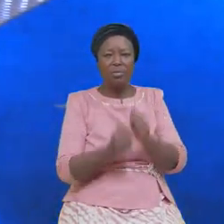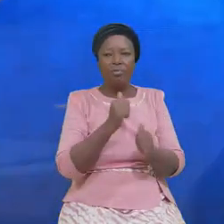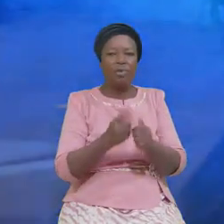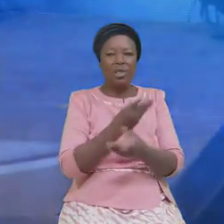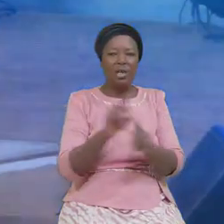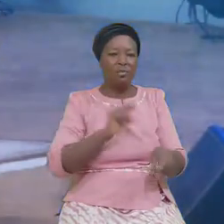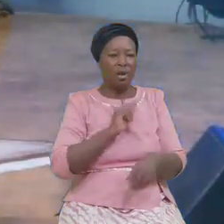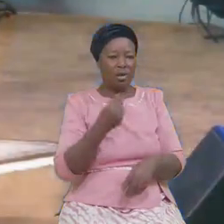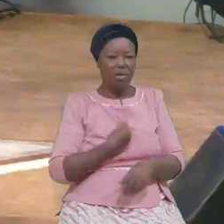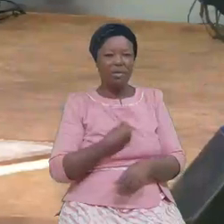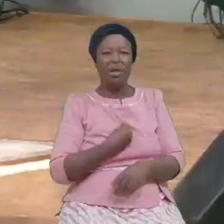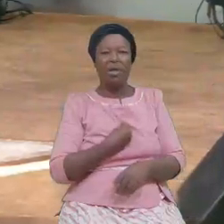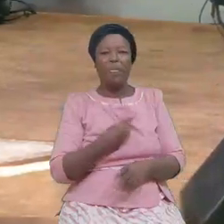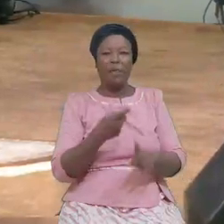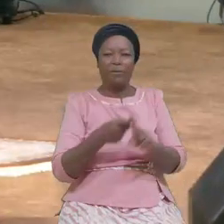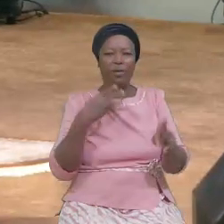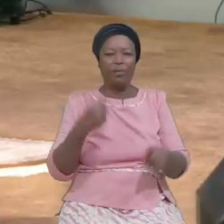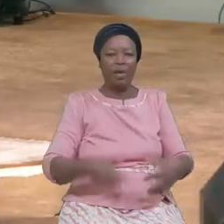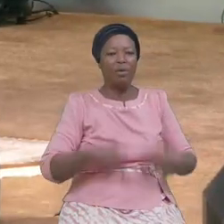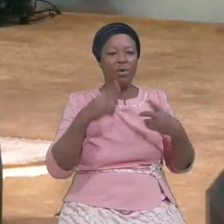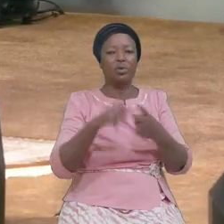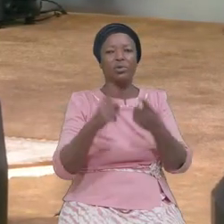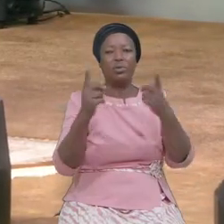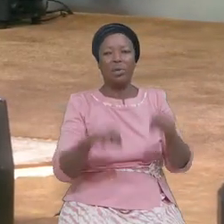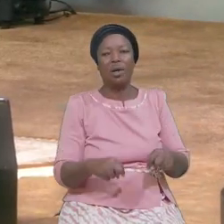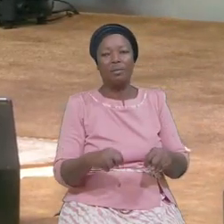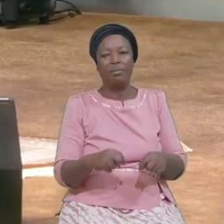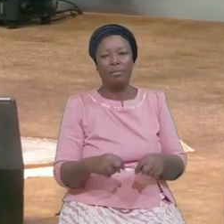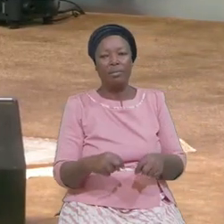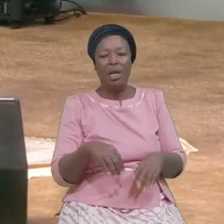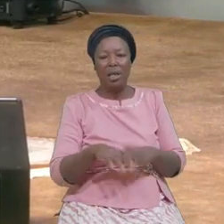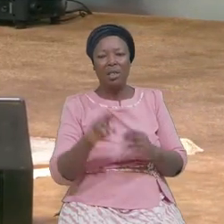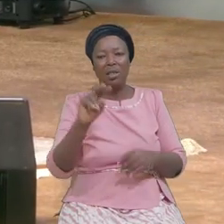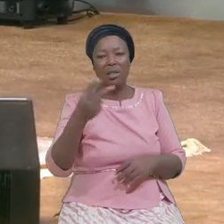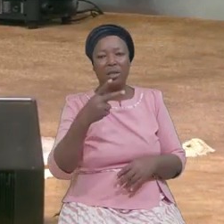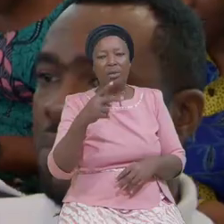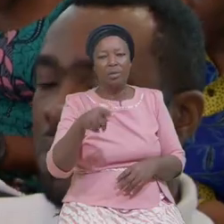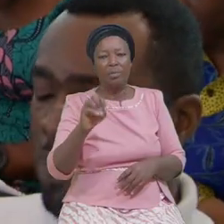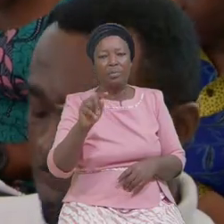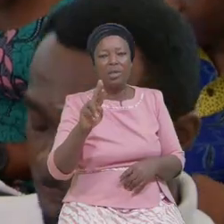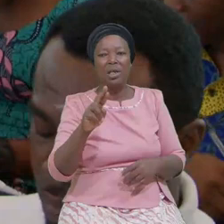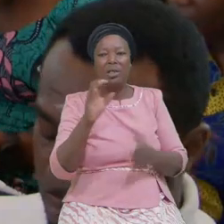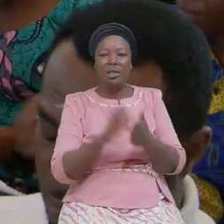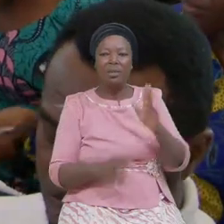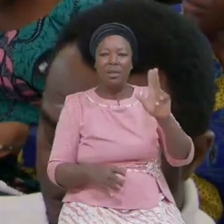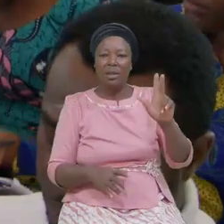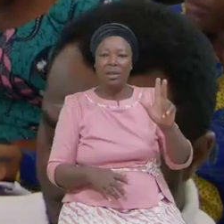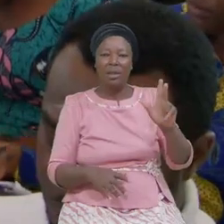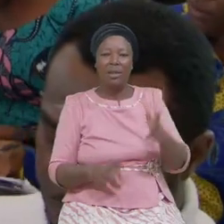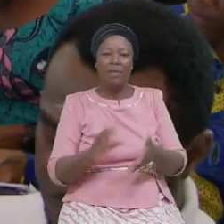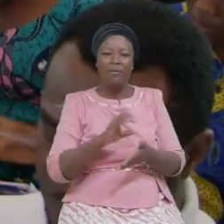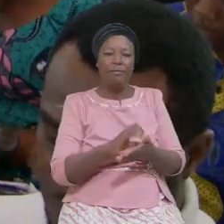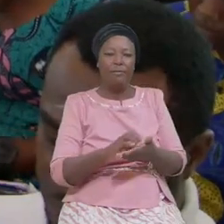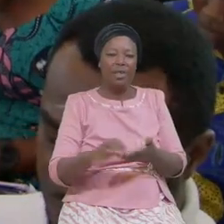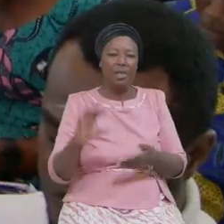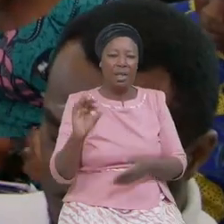delivered us from the wrath to come. In 2 Peter chapter 3, I'm reading from